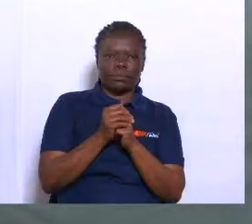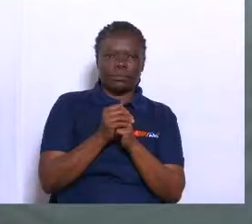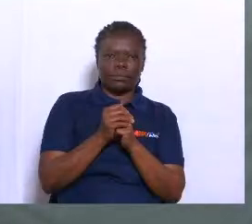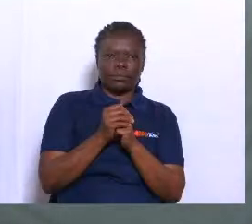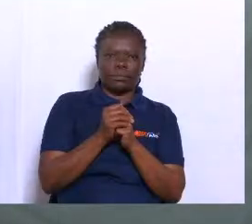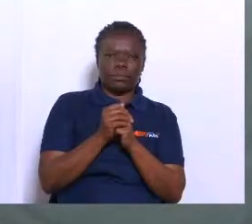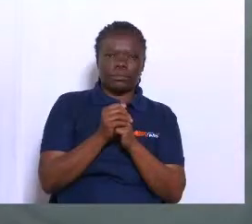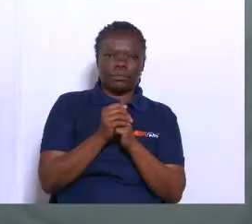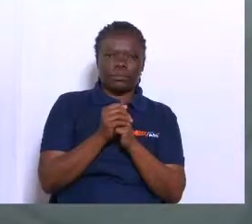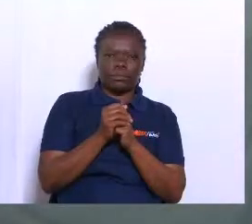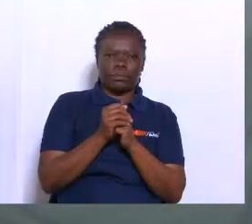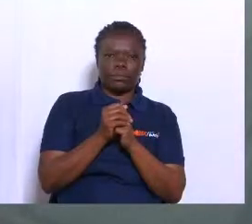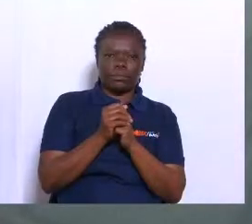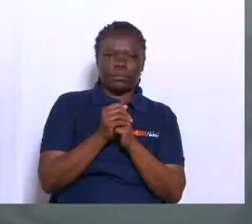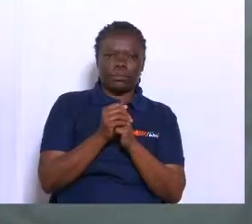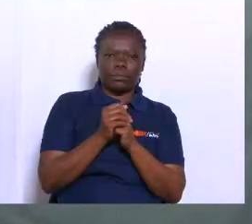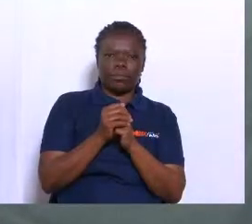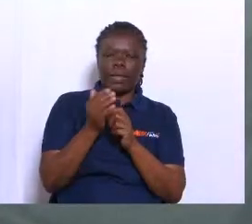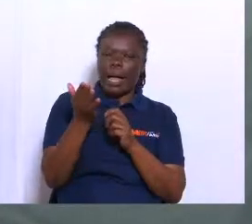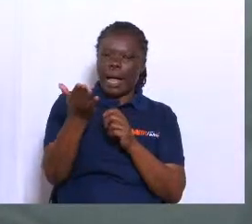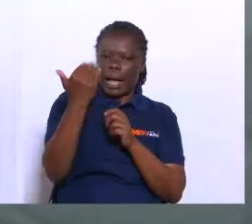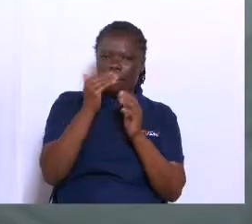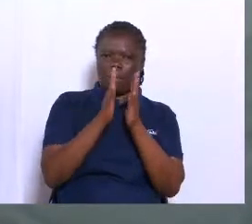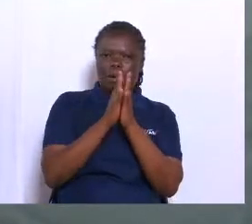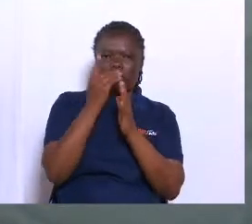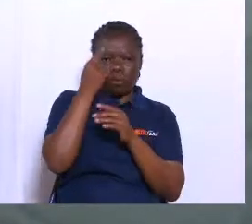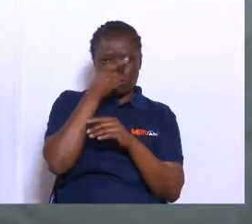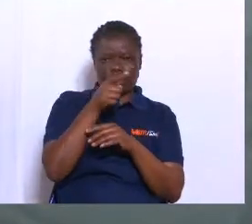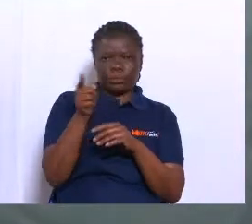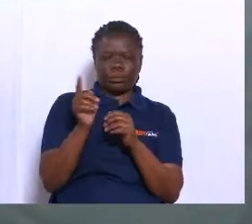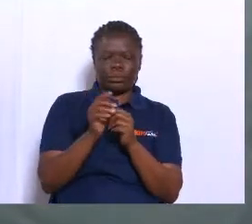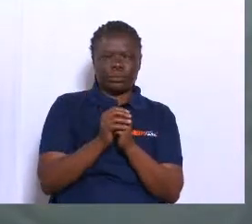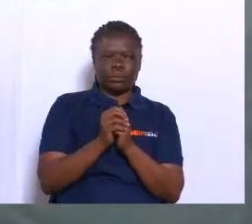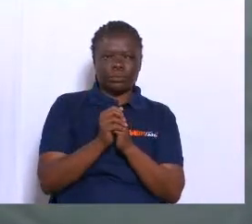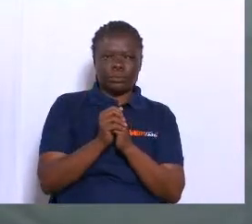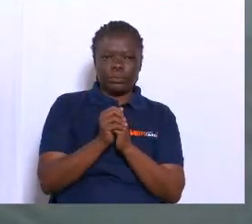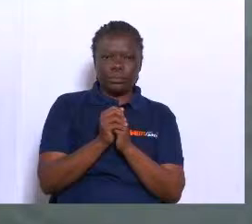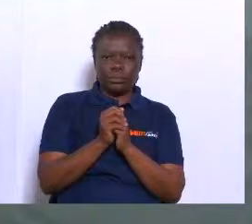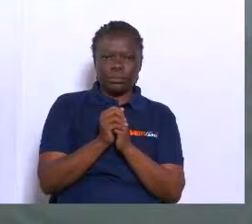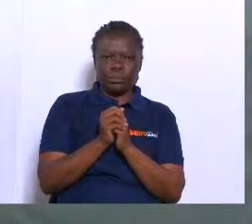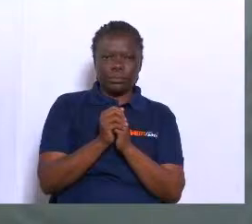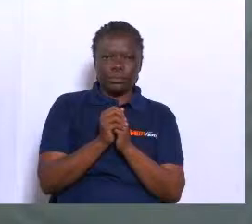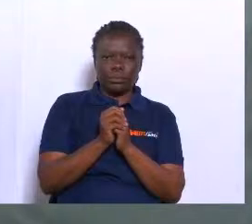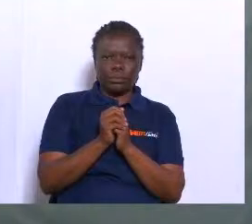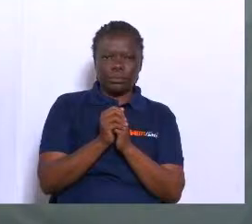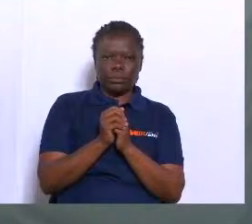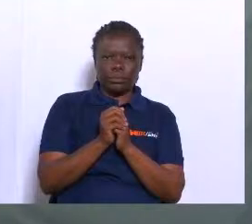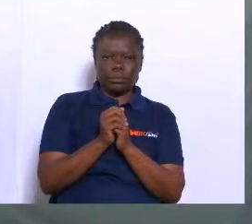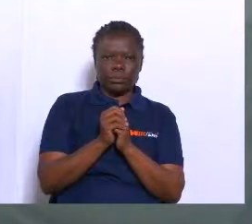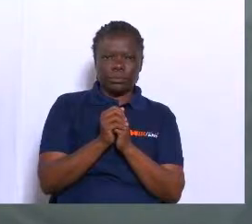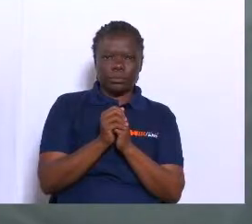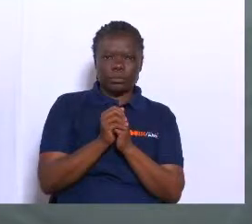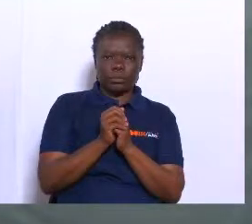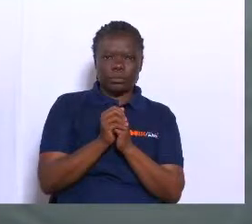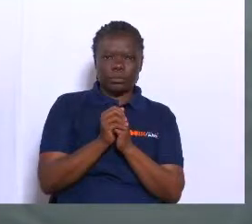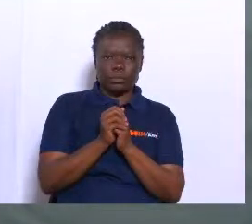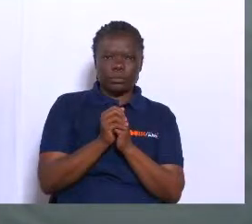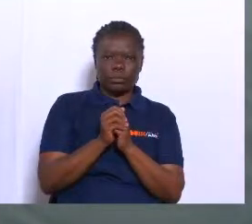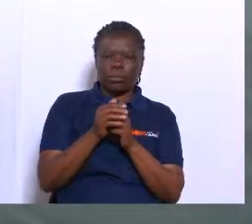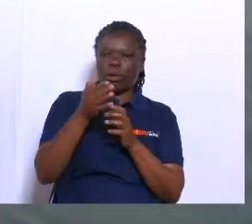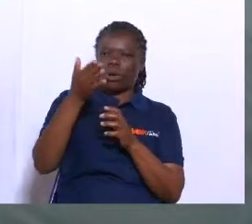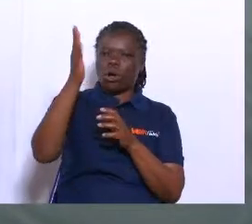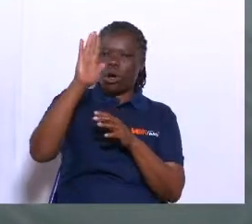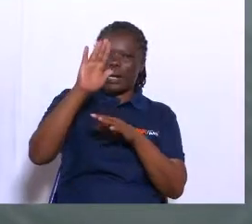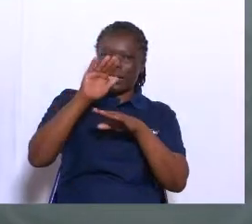Bwana ubariki sana. You just come, we'll pray over you. Njooni ili tufanye maombi pamoja. God is calling you, you come. Mungu mwenyezi